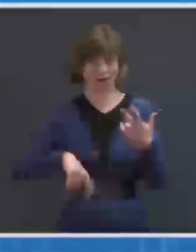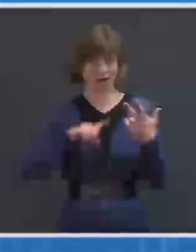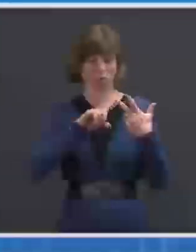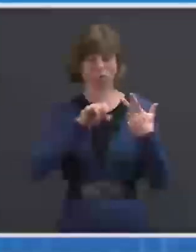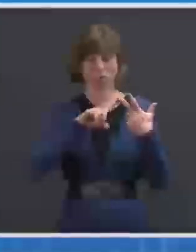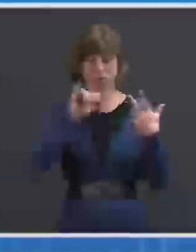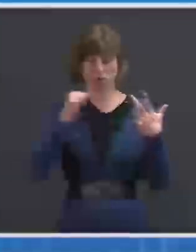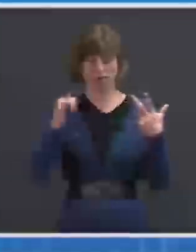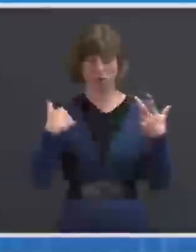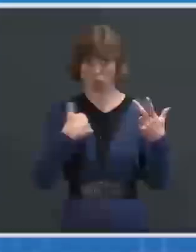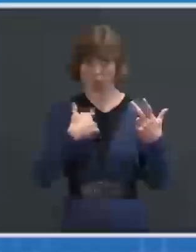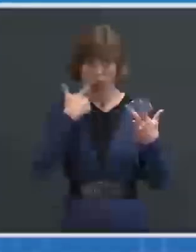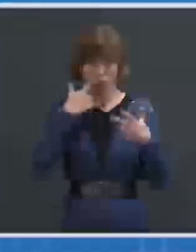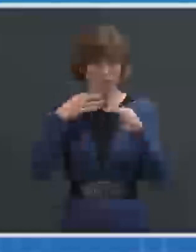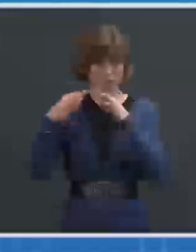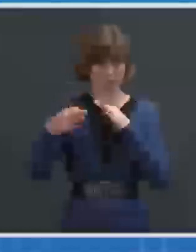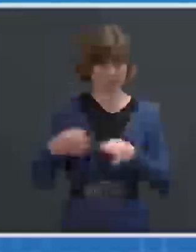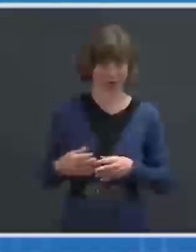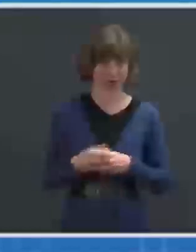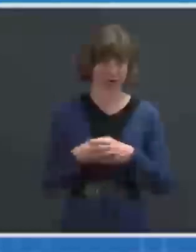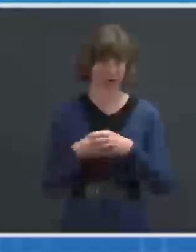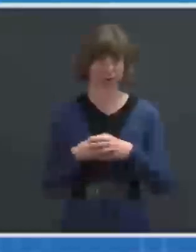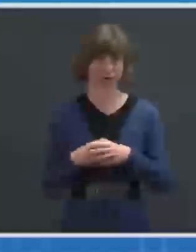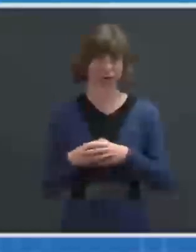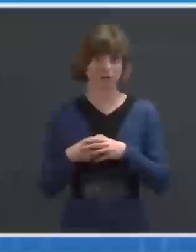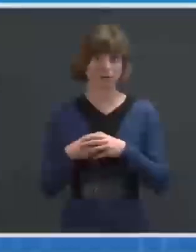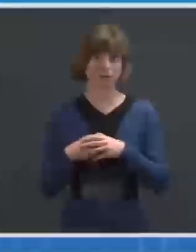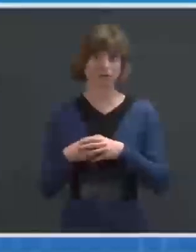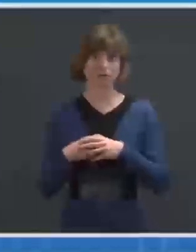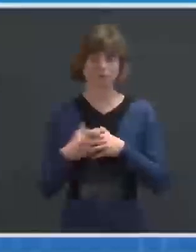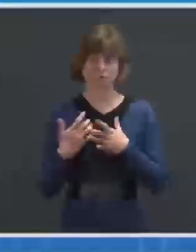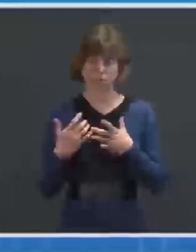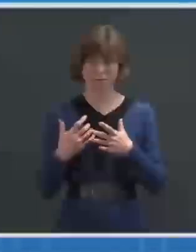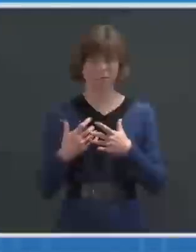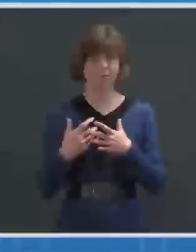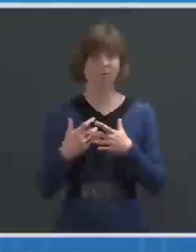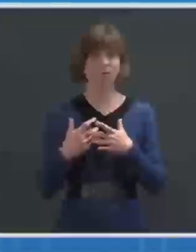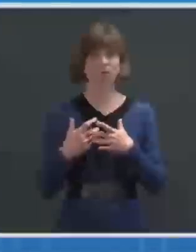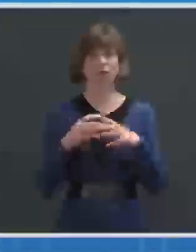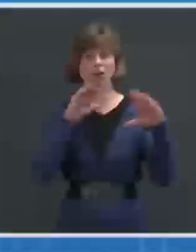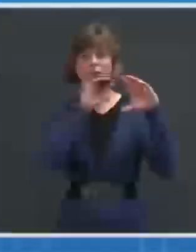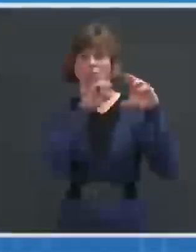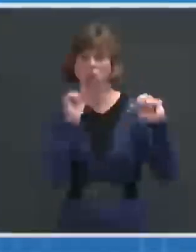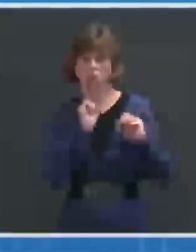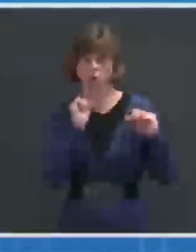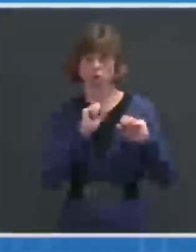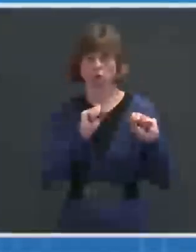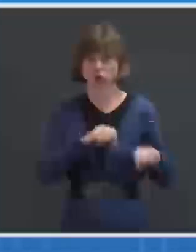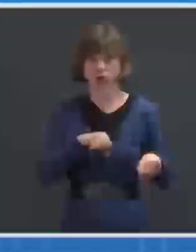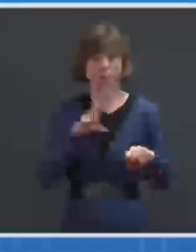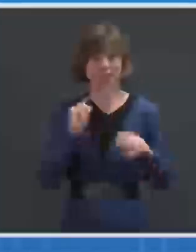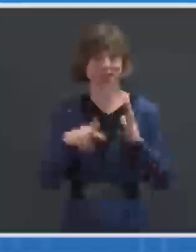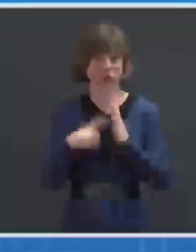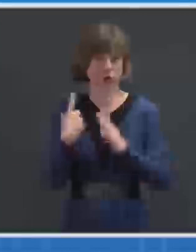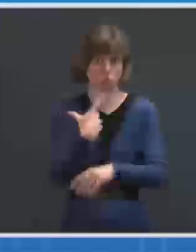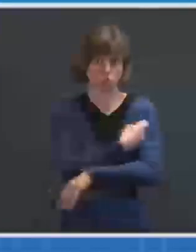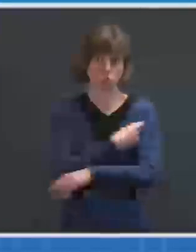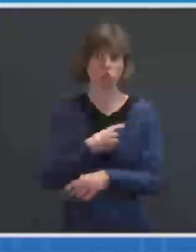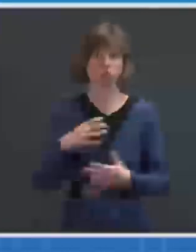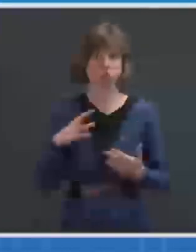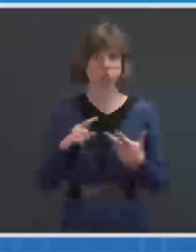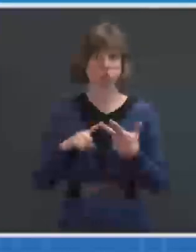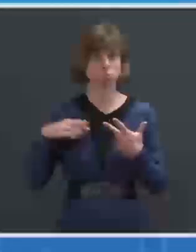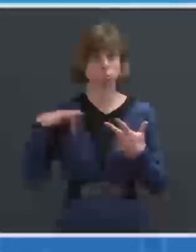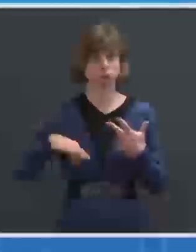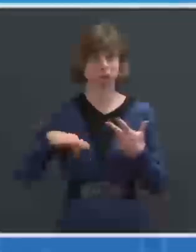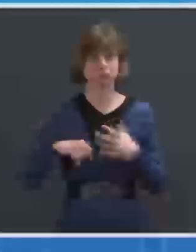about briefly in terms of the cold storage capacity, the single dose. That might make it